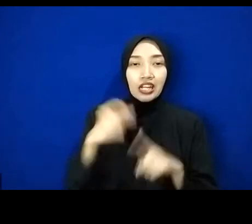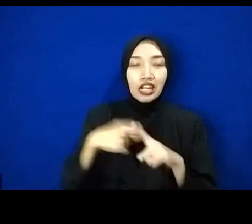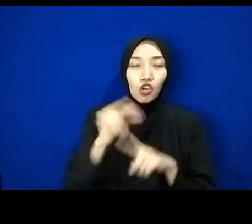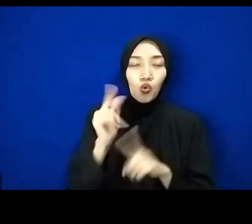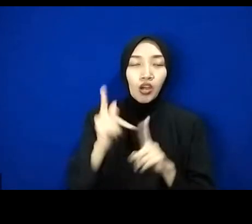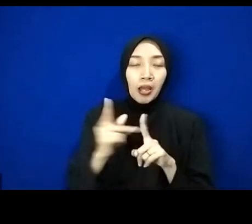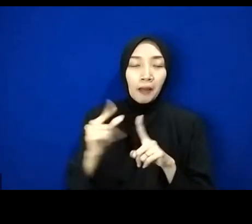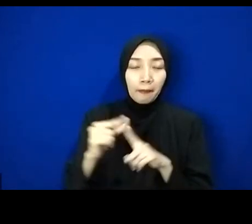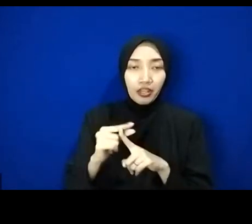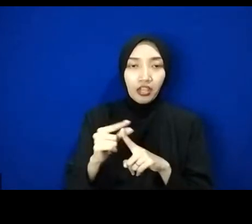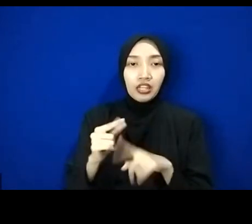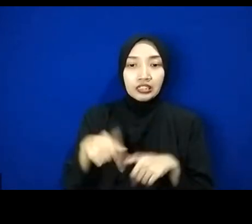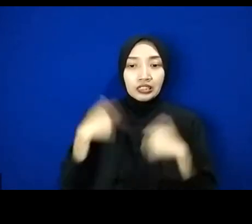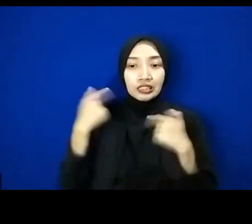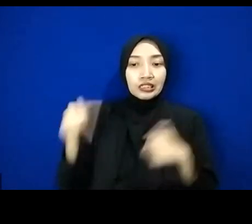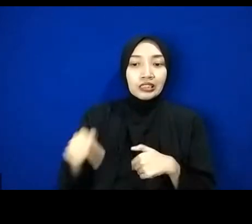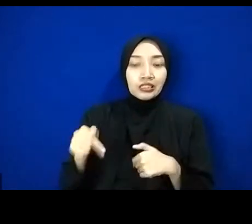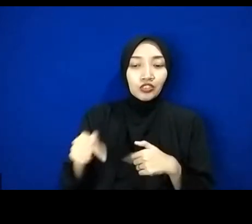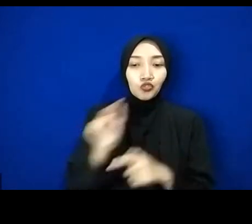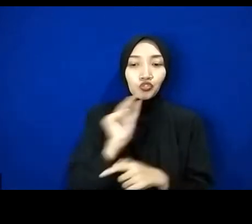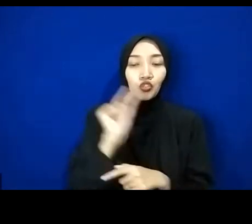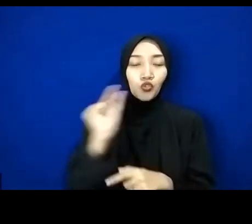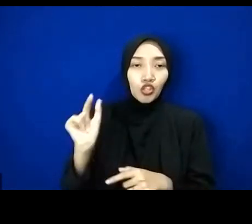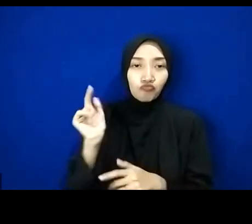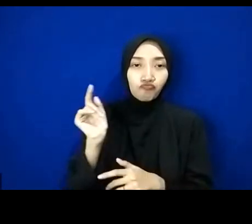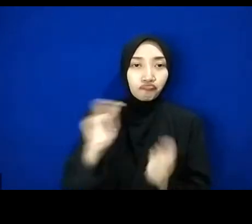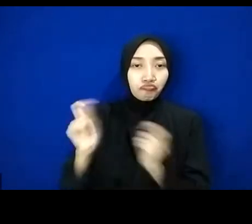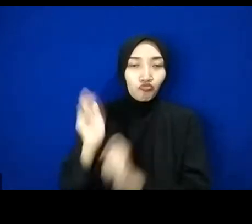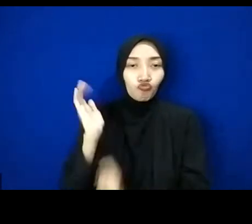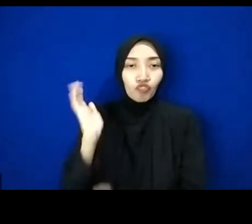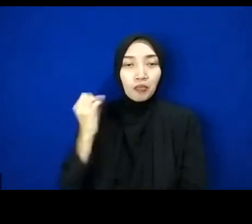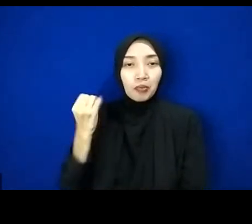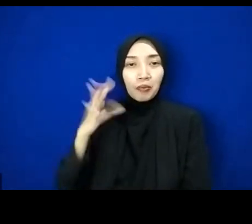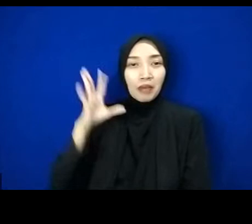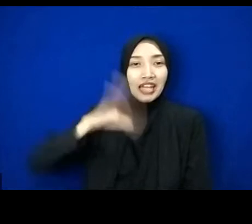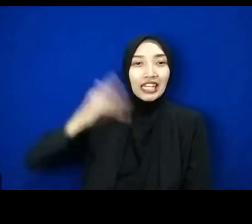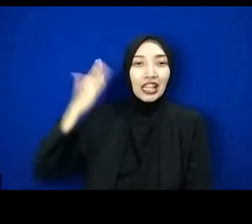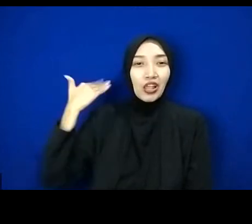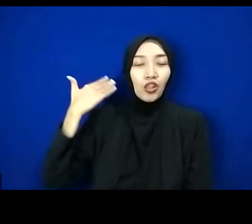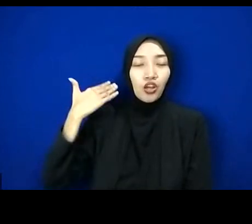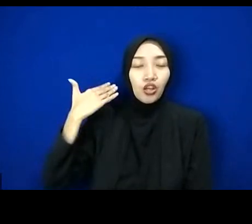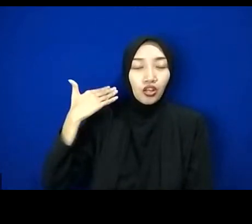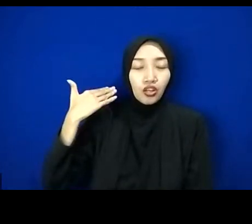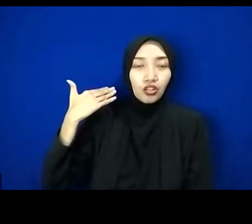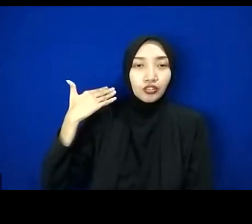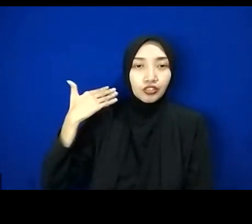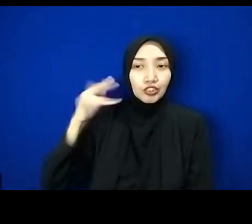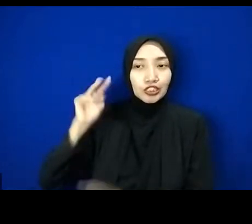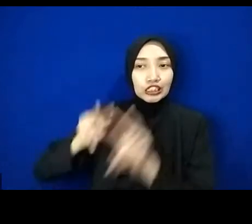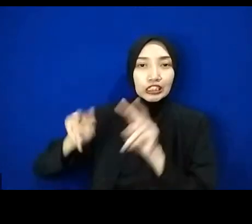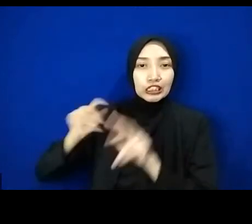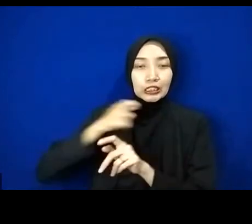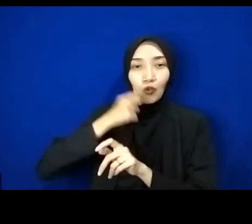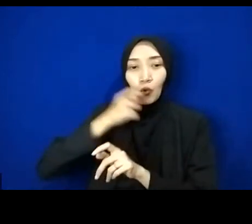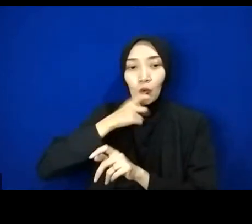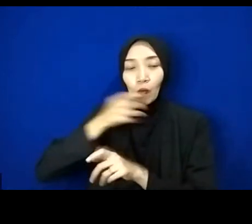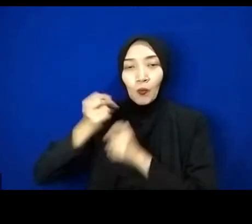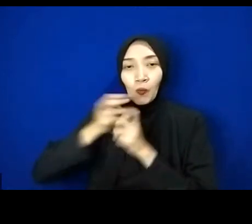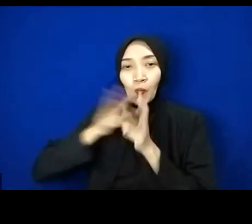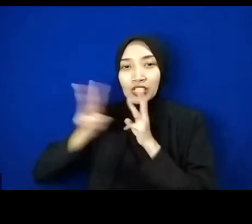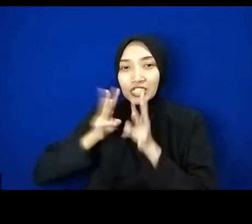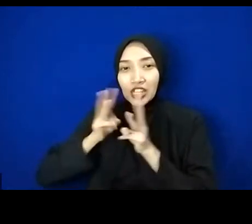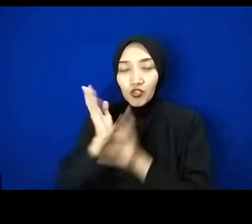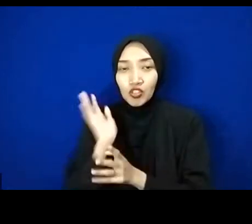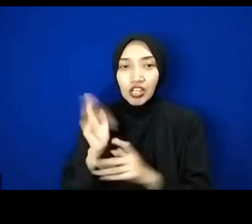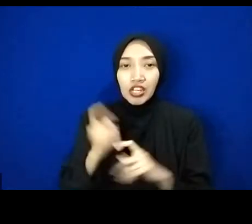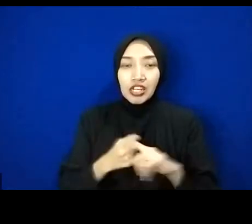watched interview of the Andreas Harsono from Human Rights Watch, he was interviewed by the